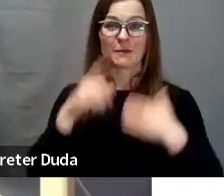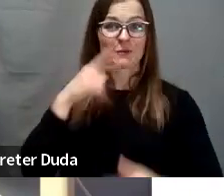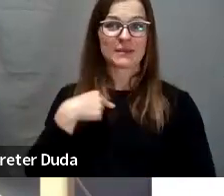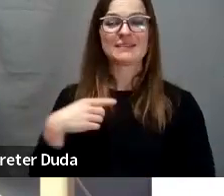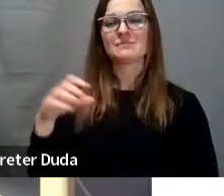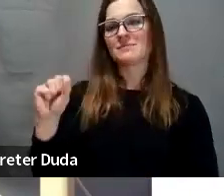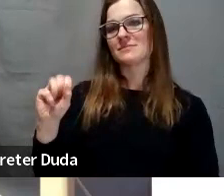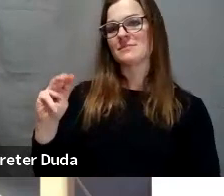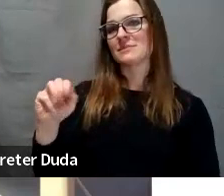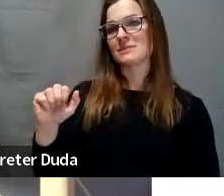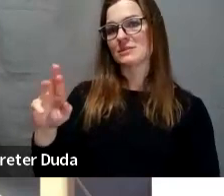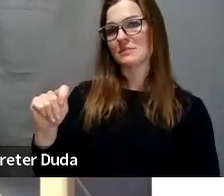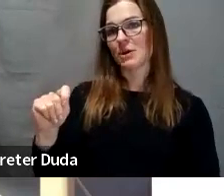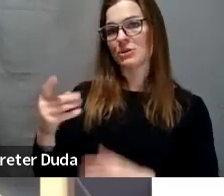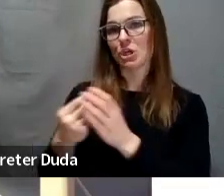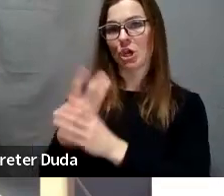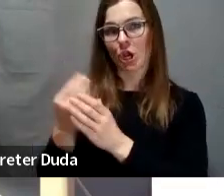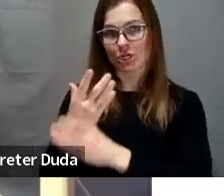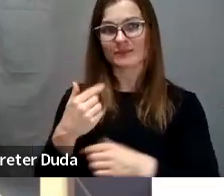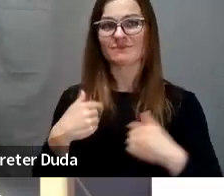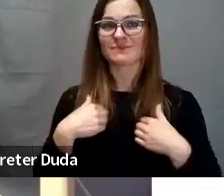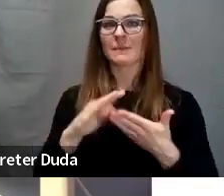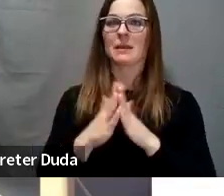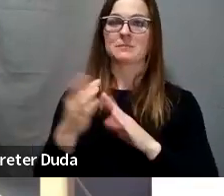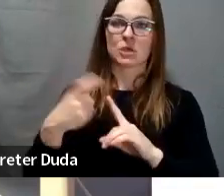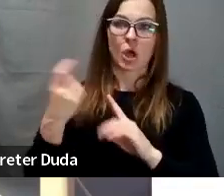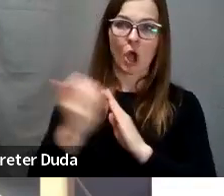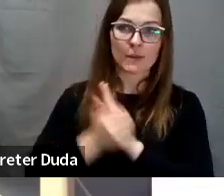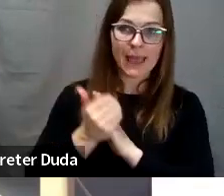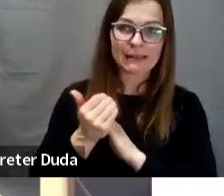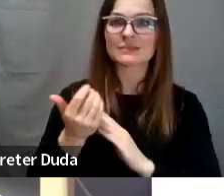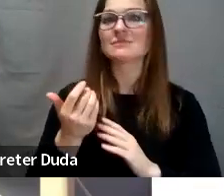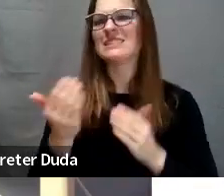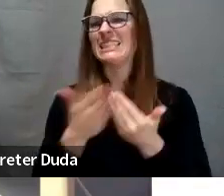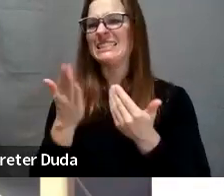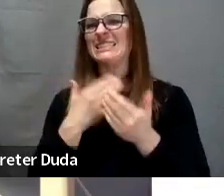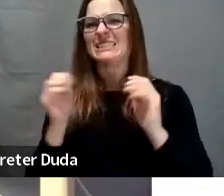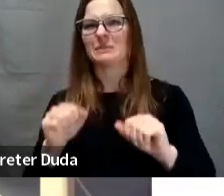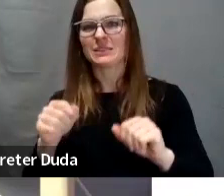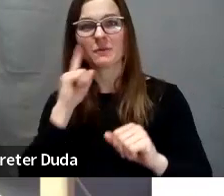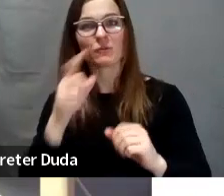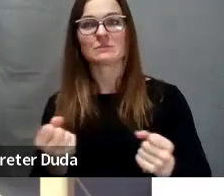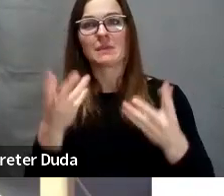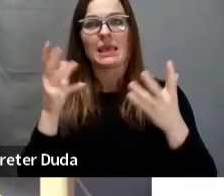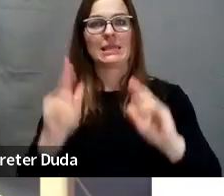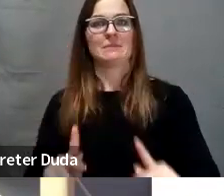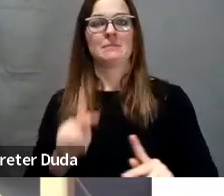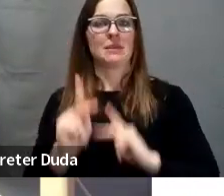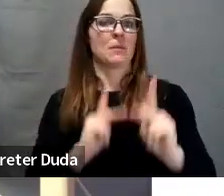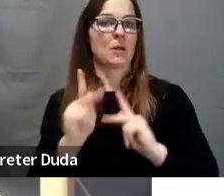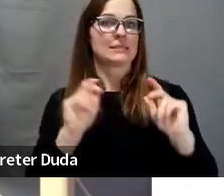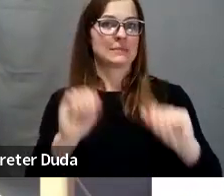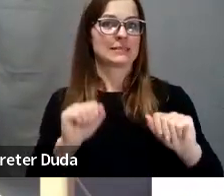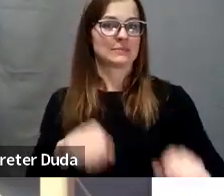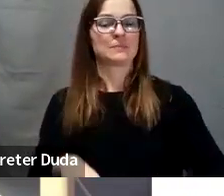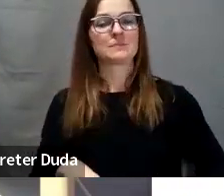gardening things. This is my area where I like to automate things and make things as easy as possible for as many people as possible. So